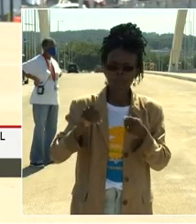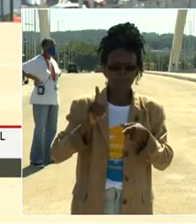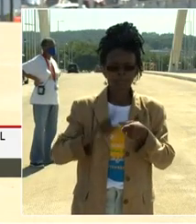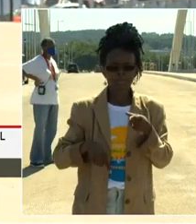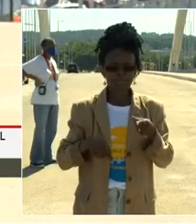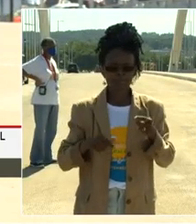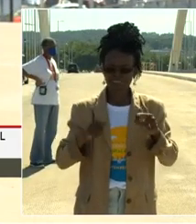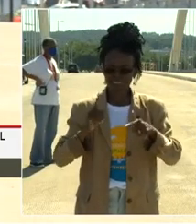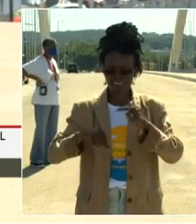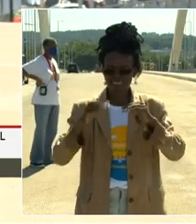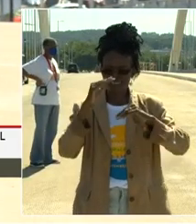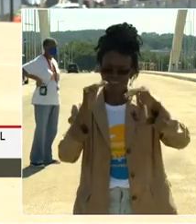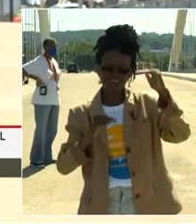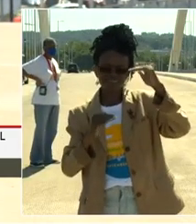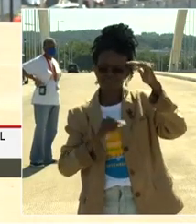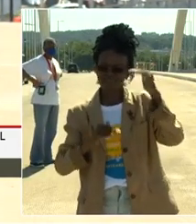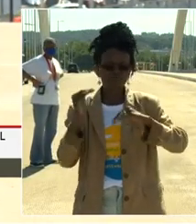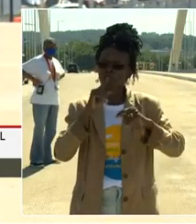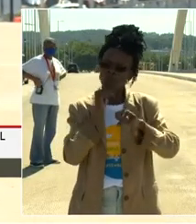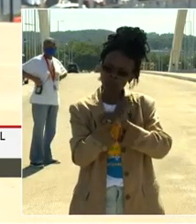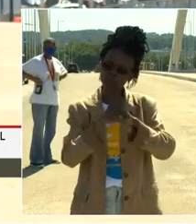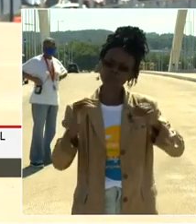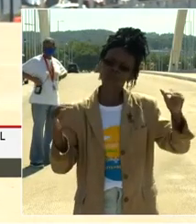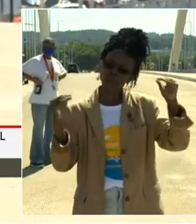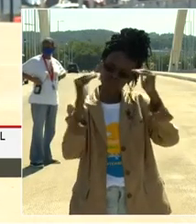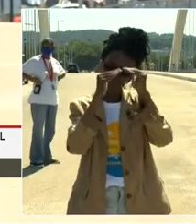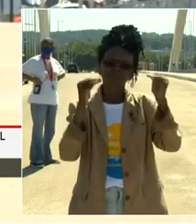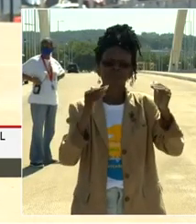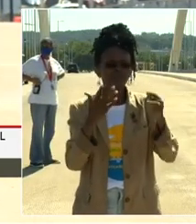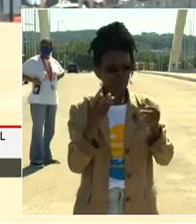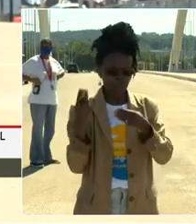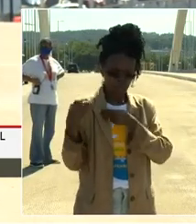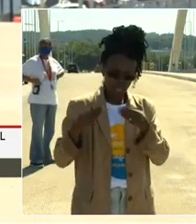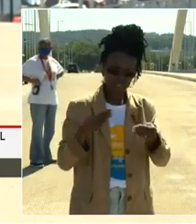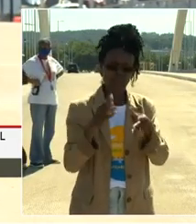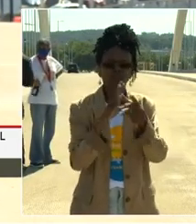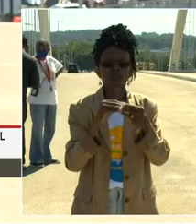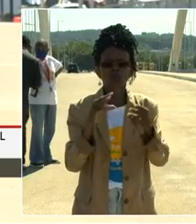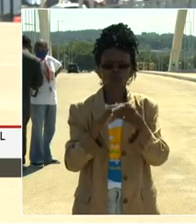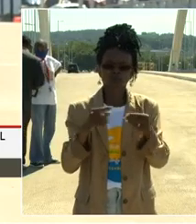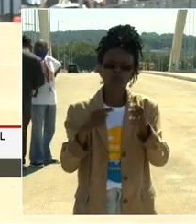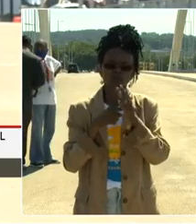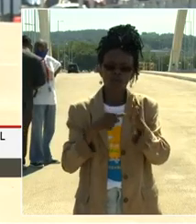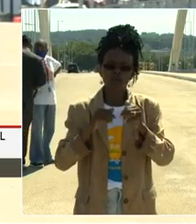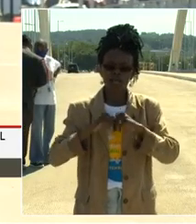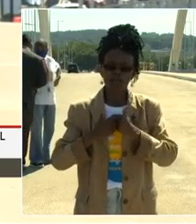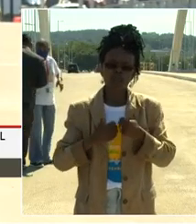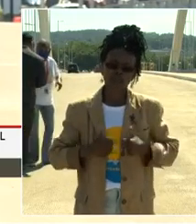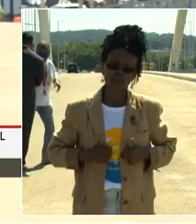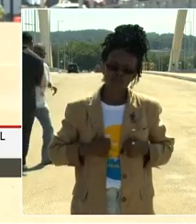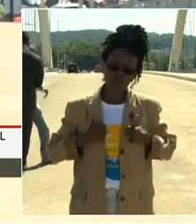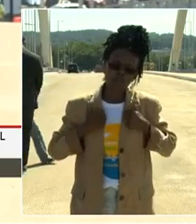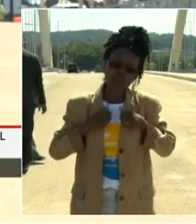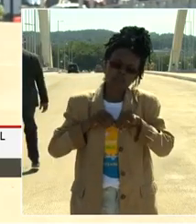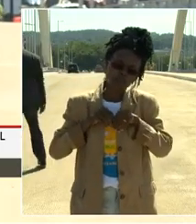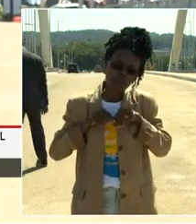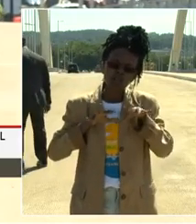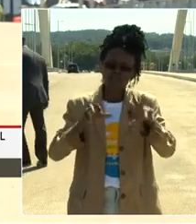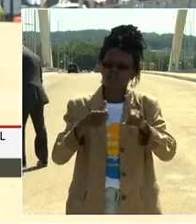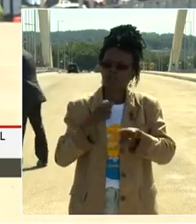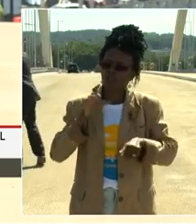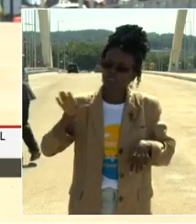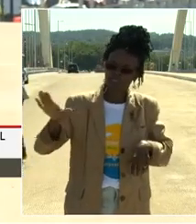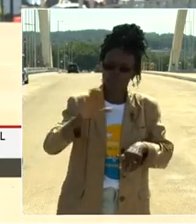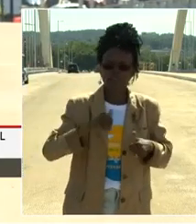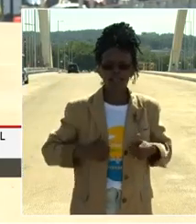of honoring his legacy. It is the lives grown out of his life and the lives fleshing his dream of freedom,